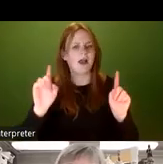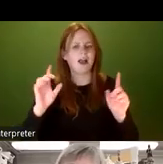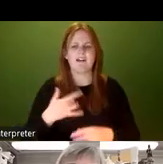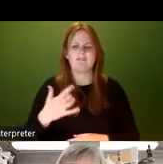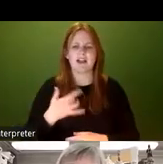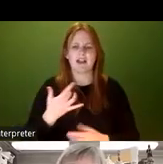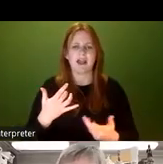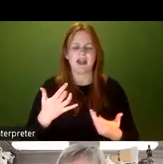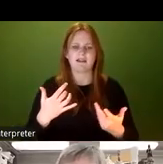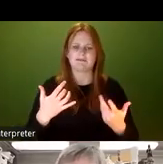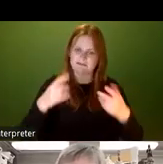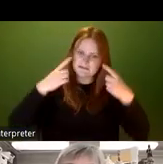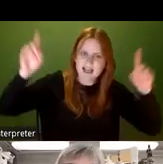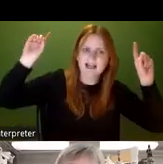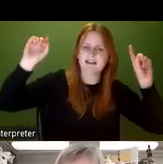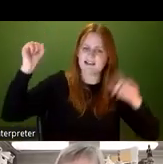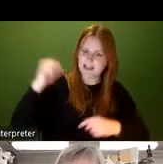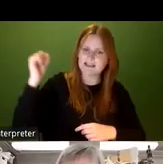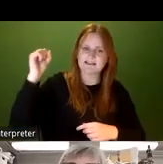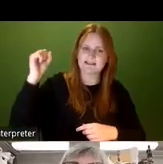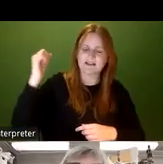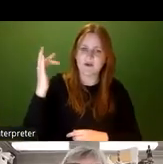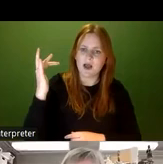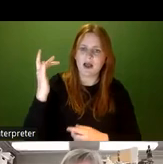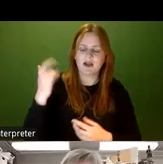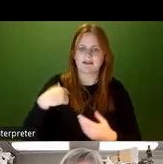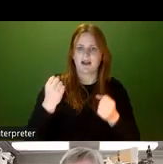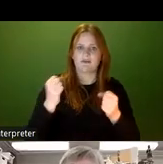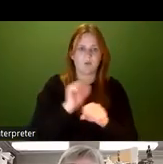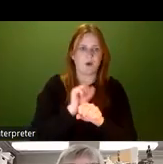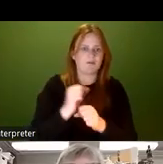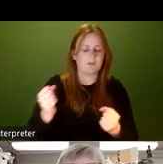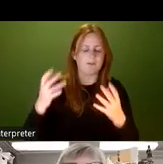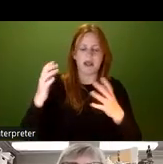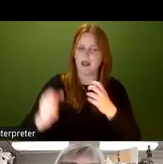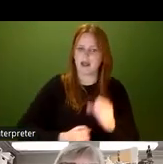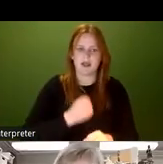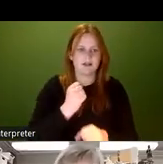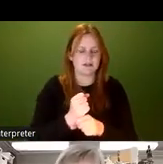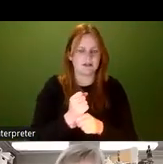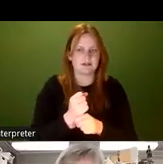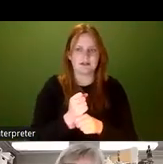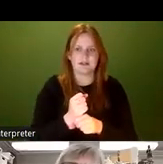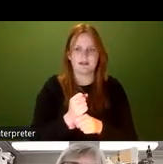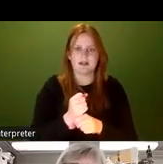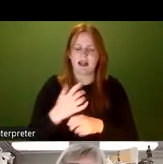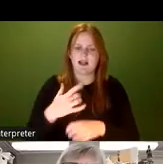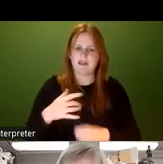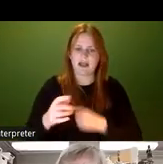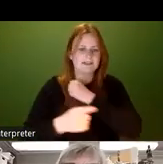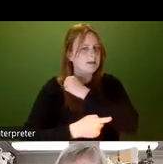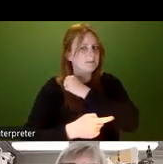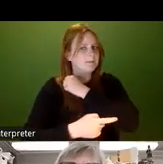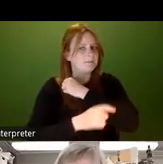a victory because after working for many years, it's quite tempting to go back to